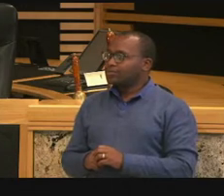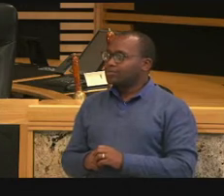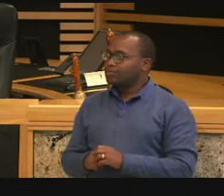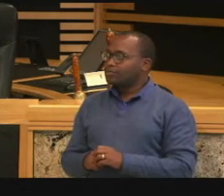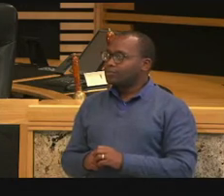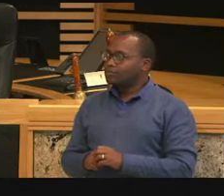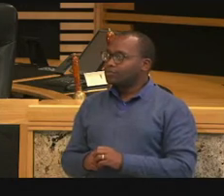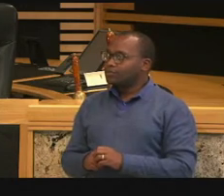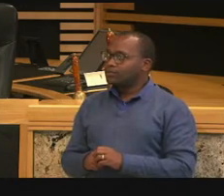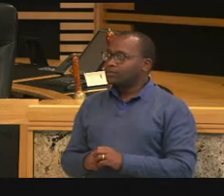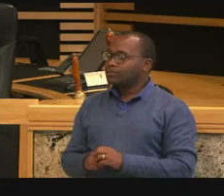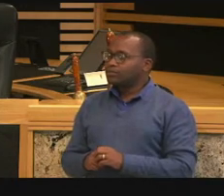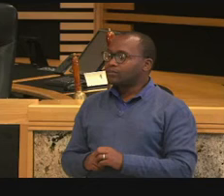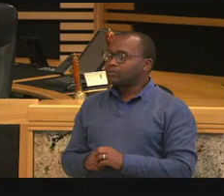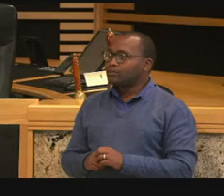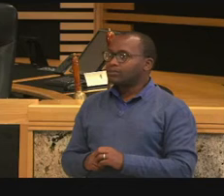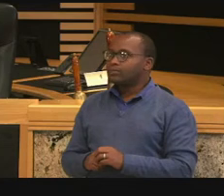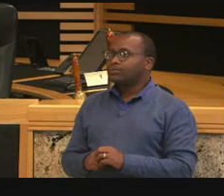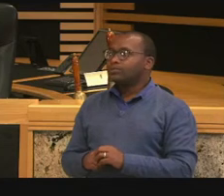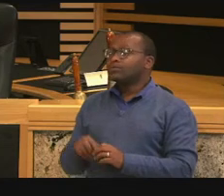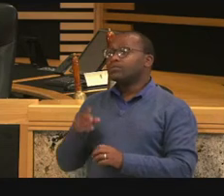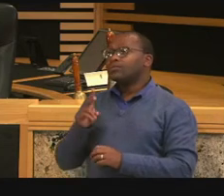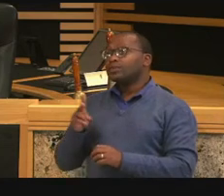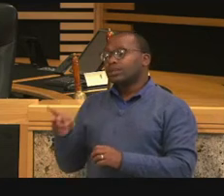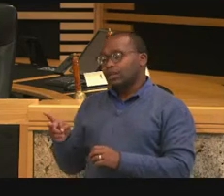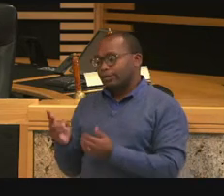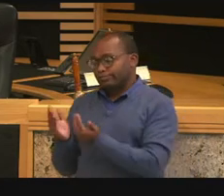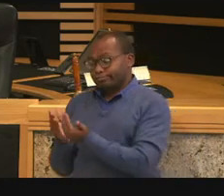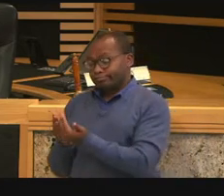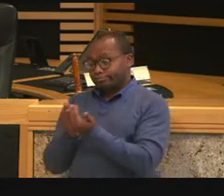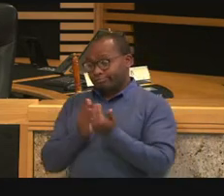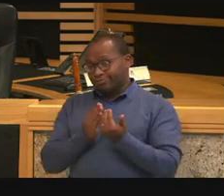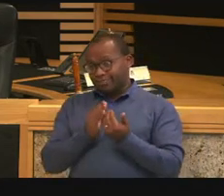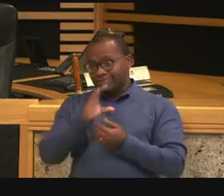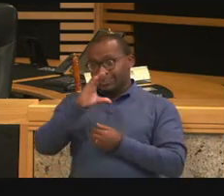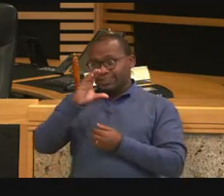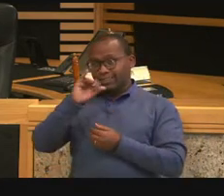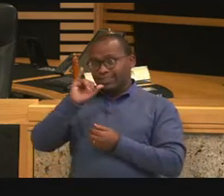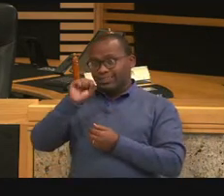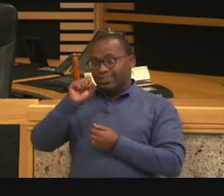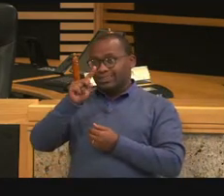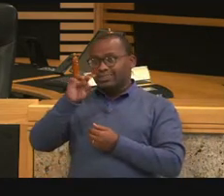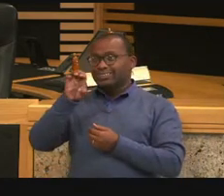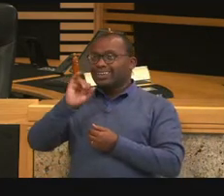On the Phonosholo kwenciba, we still have izikolo ezakhwe nge-asbestos,